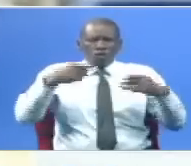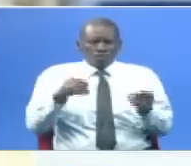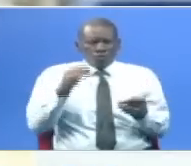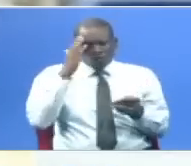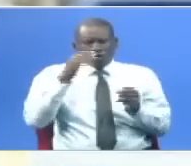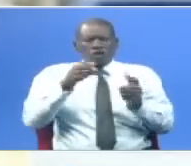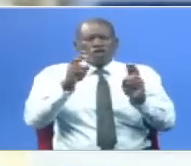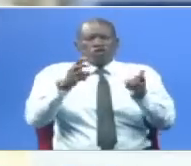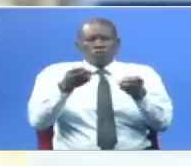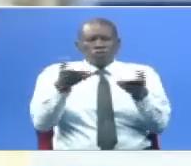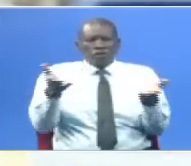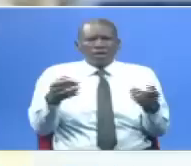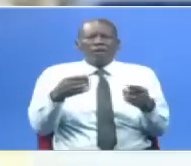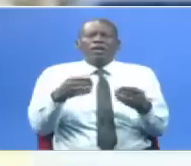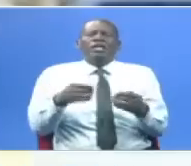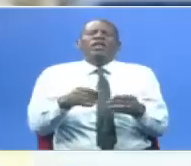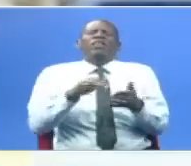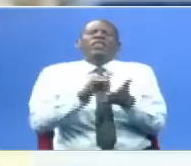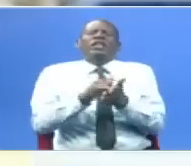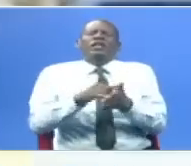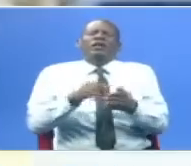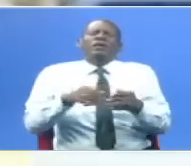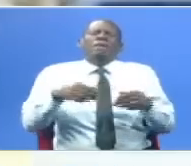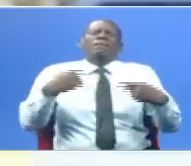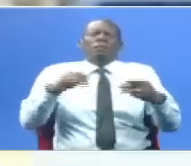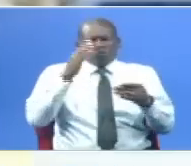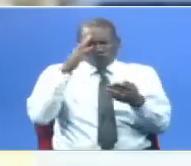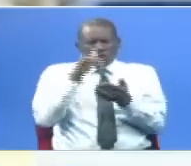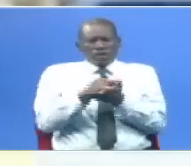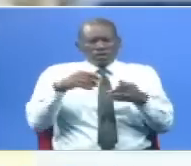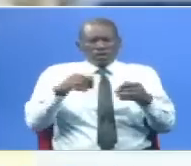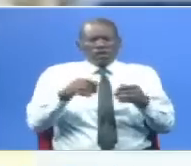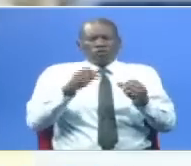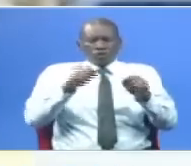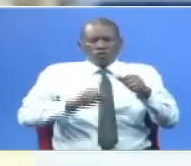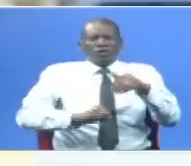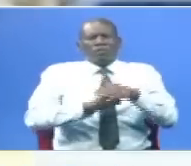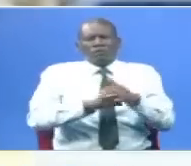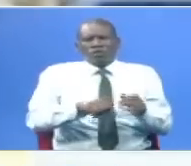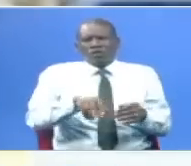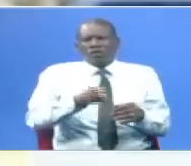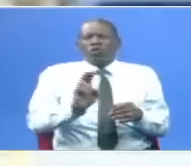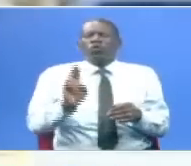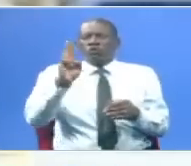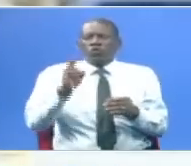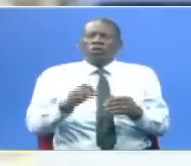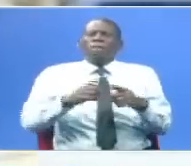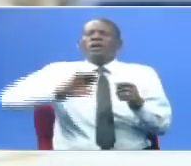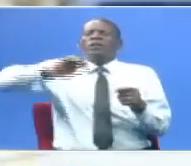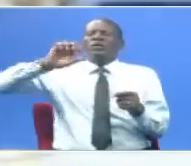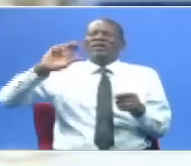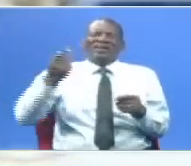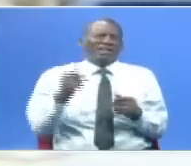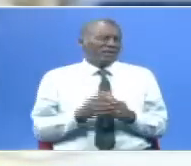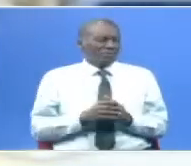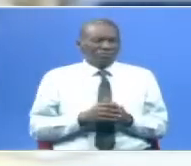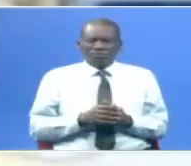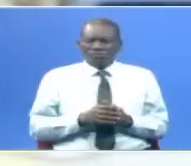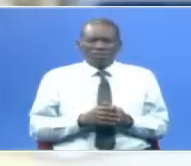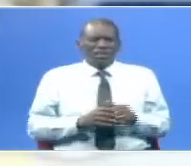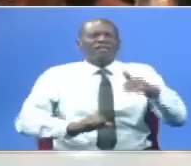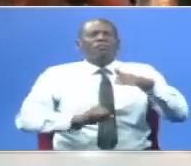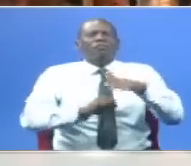consequence. But definitely, things did not pan out that way. The Mount Kenya block has largely remained